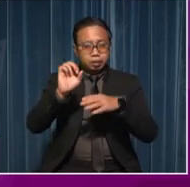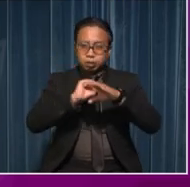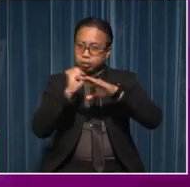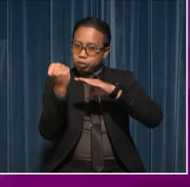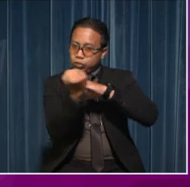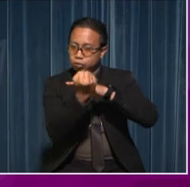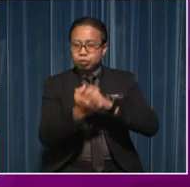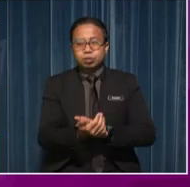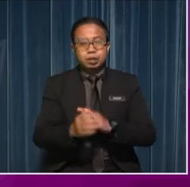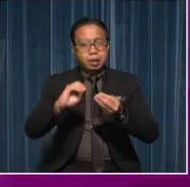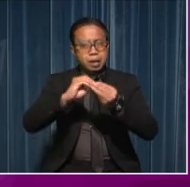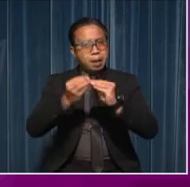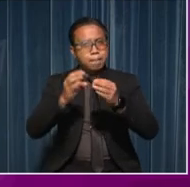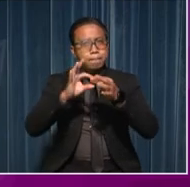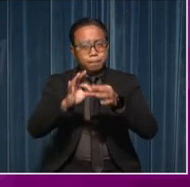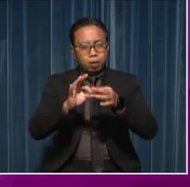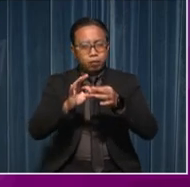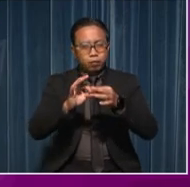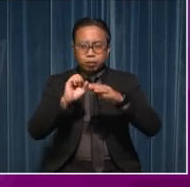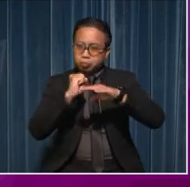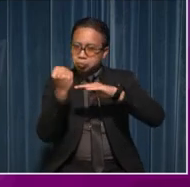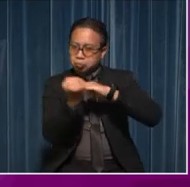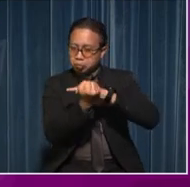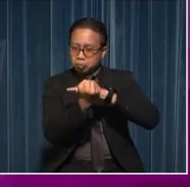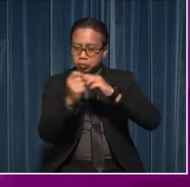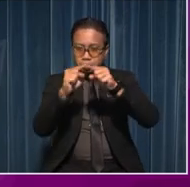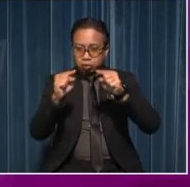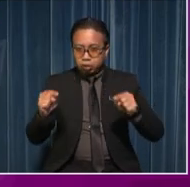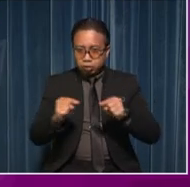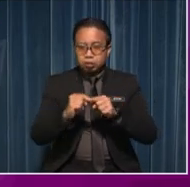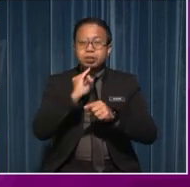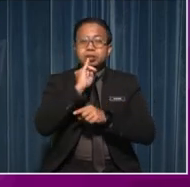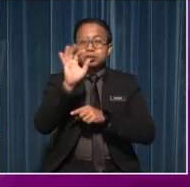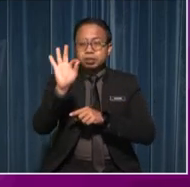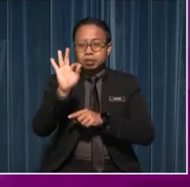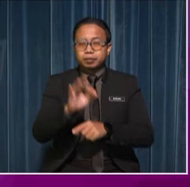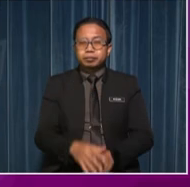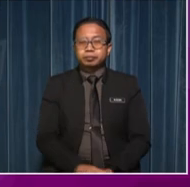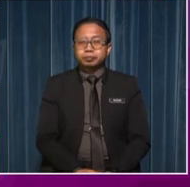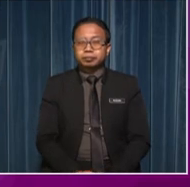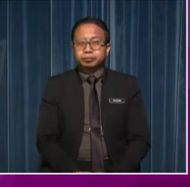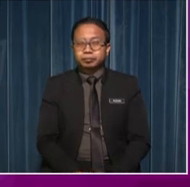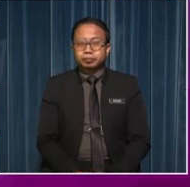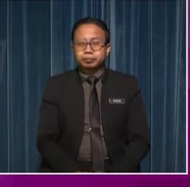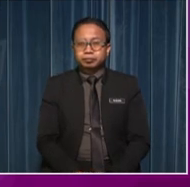The number of edges of a triangular prism is 9.